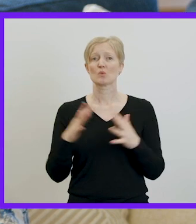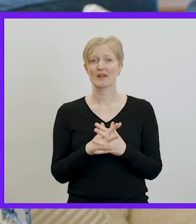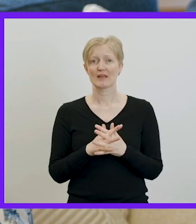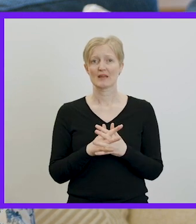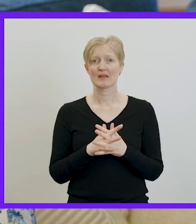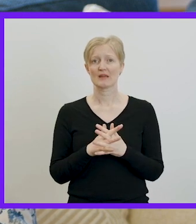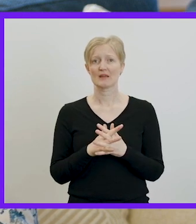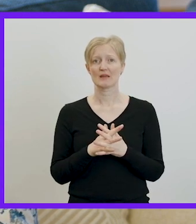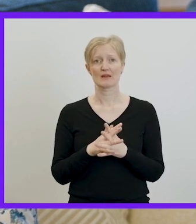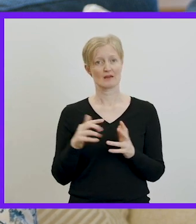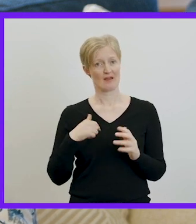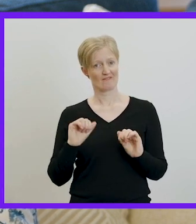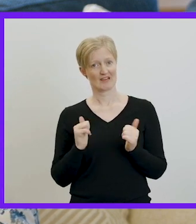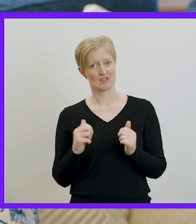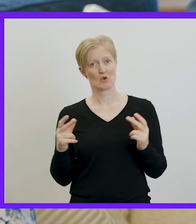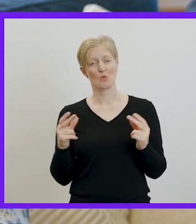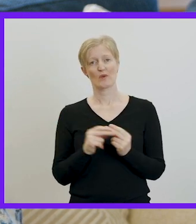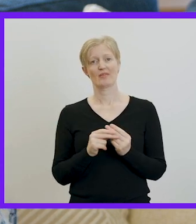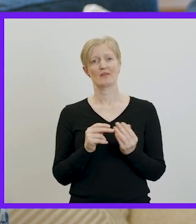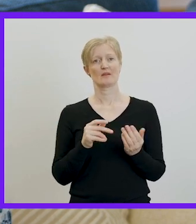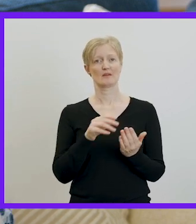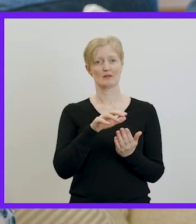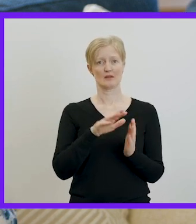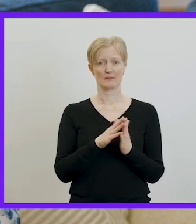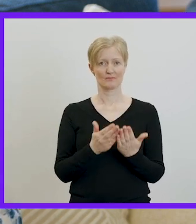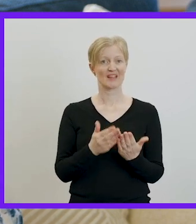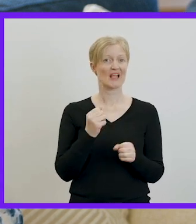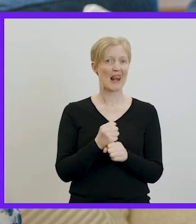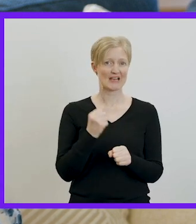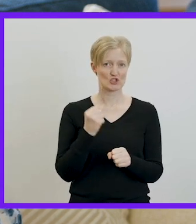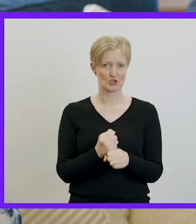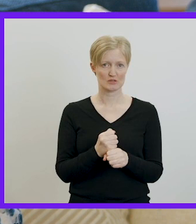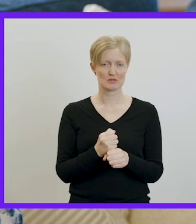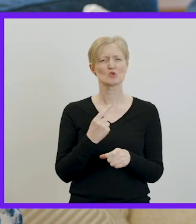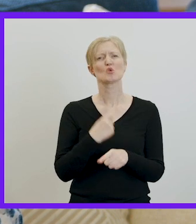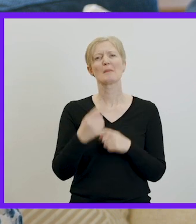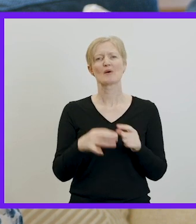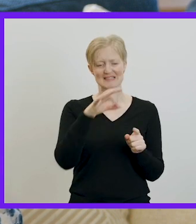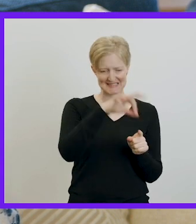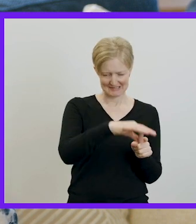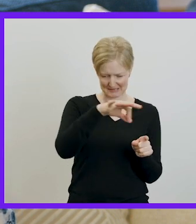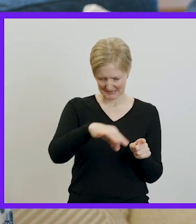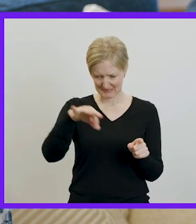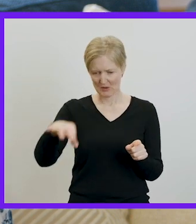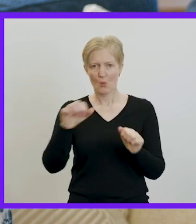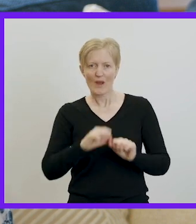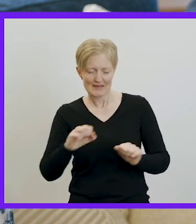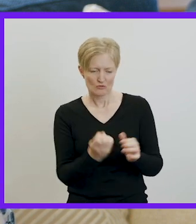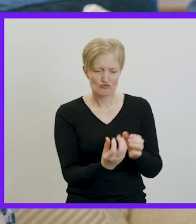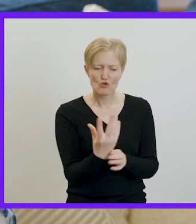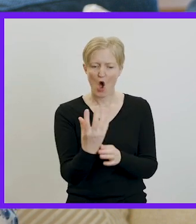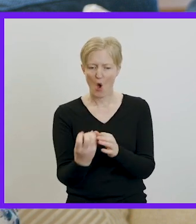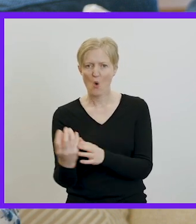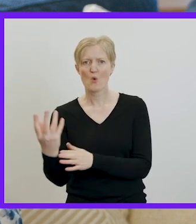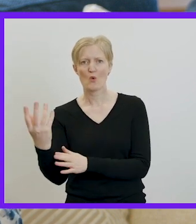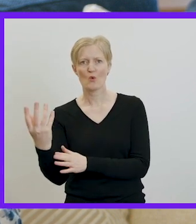week, I ended the time with a verse from Galatians. We talked about planting seeds and waiting for them to